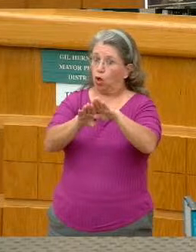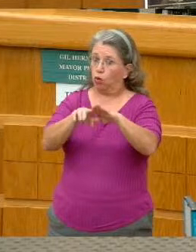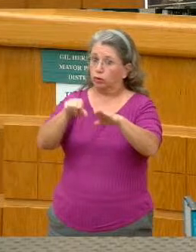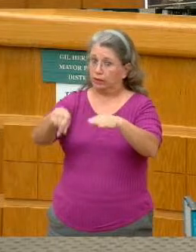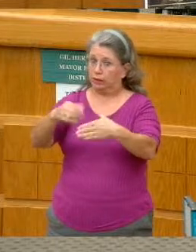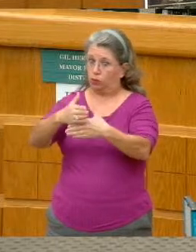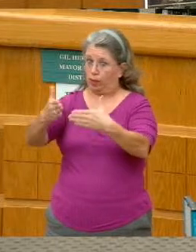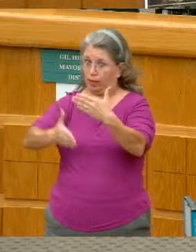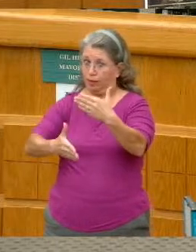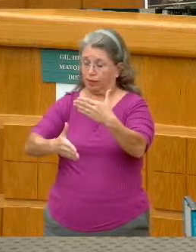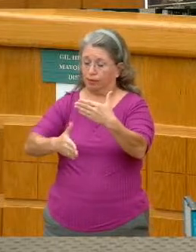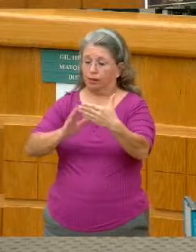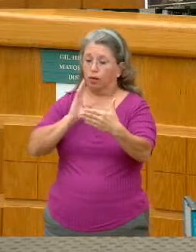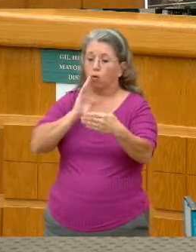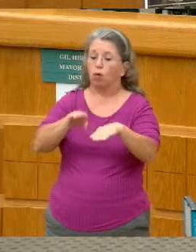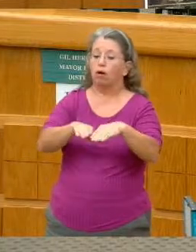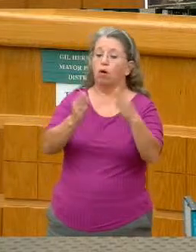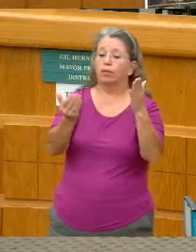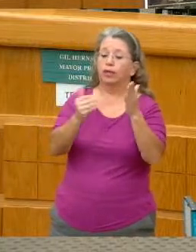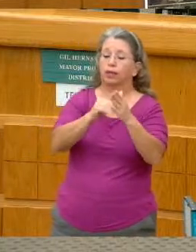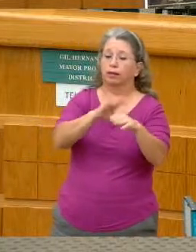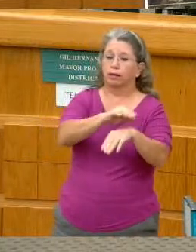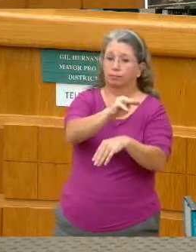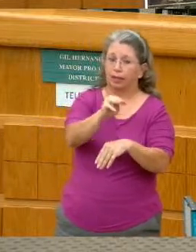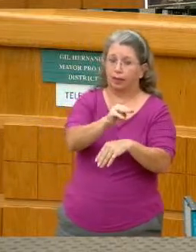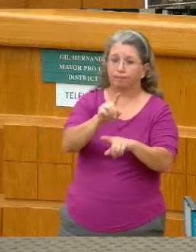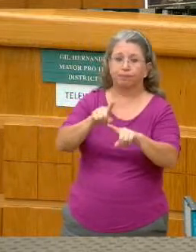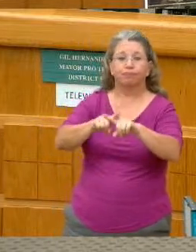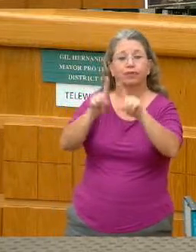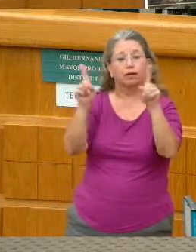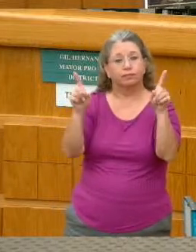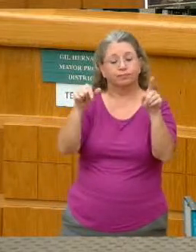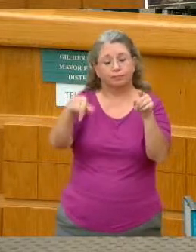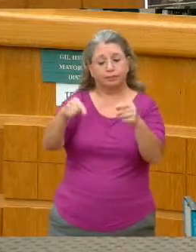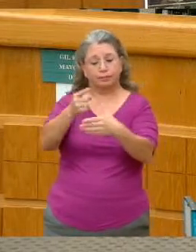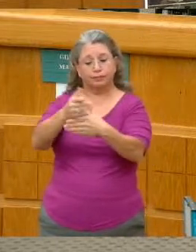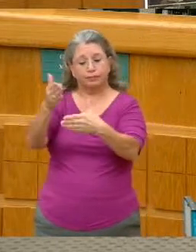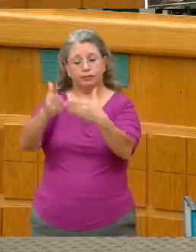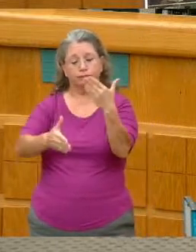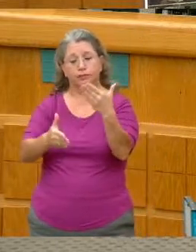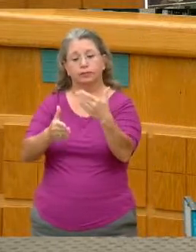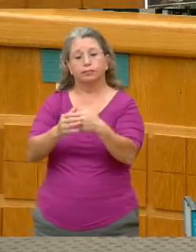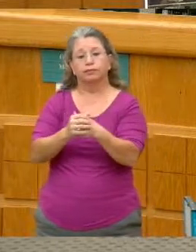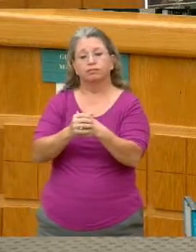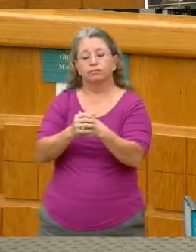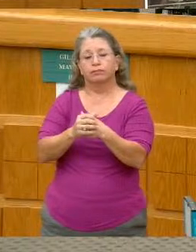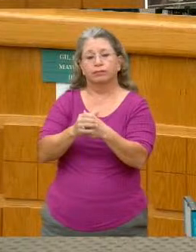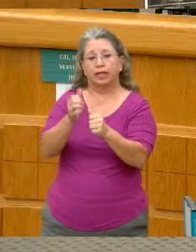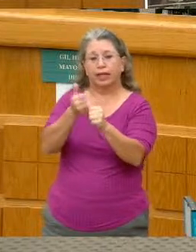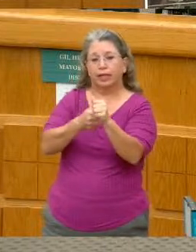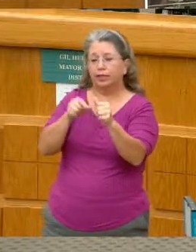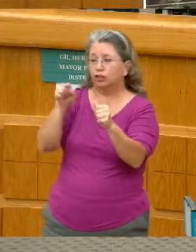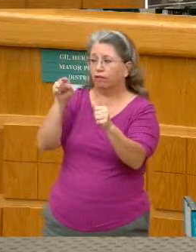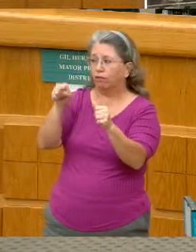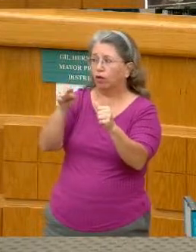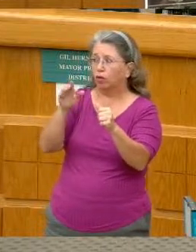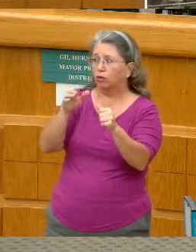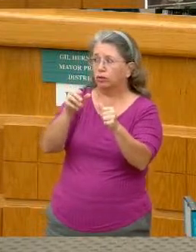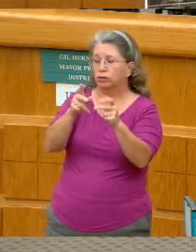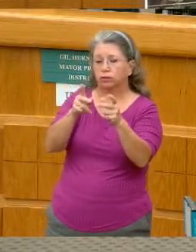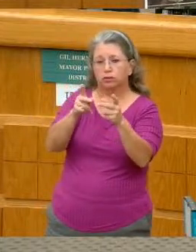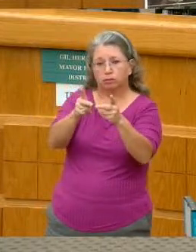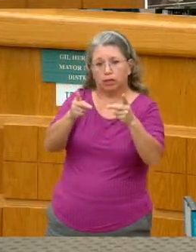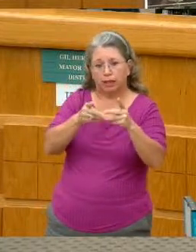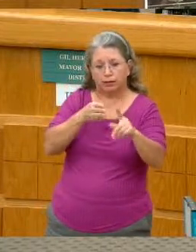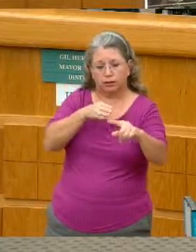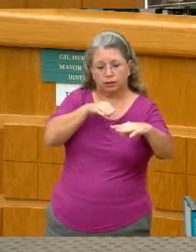will reopen on Monday. However, this weekend we've established at each of these access roads closest to the